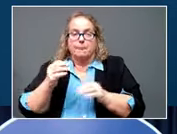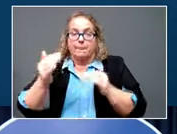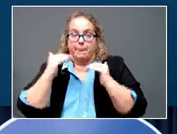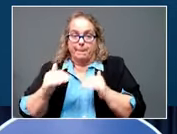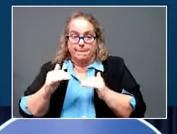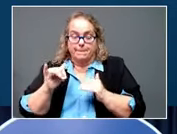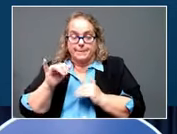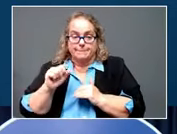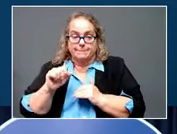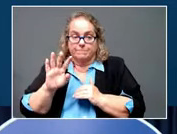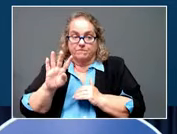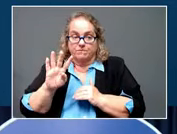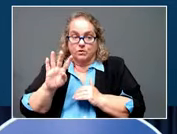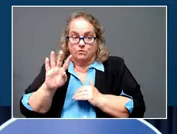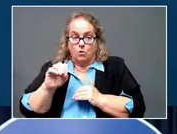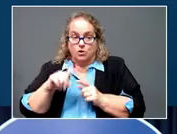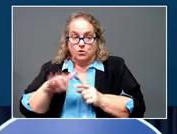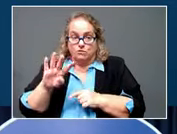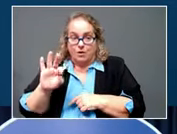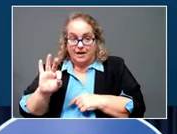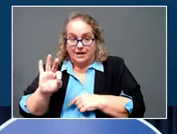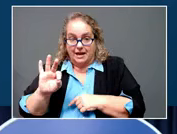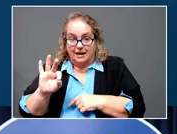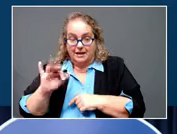40 to 49. That is now up to